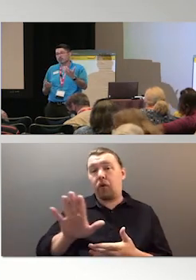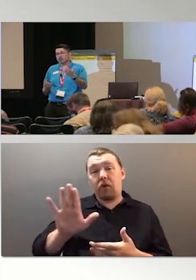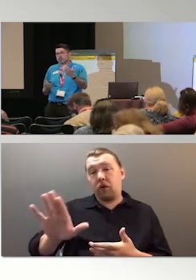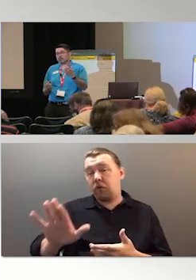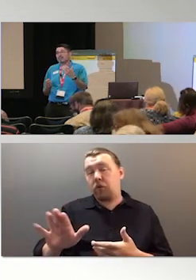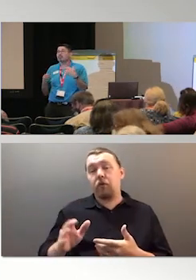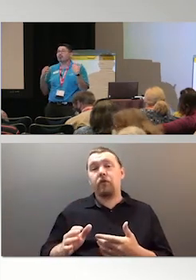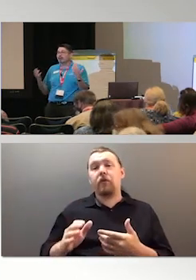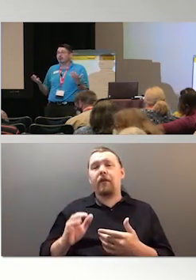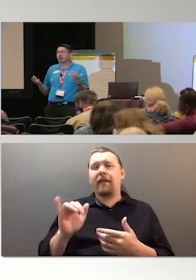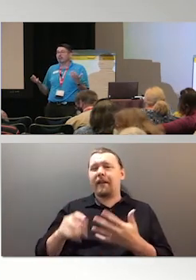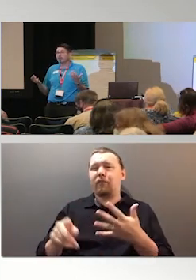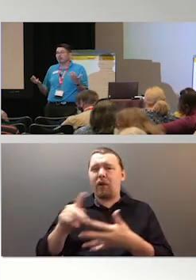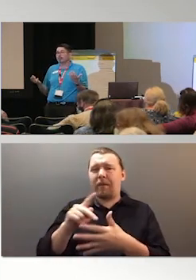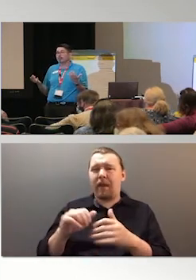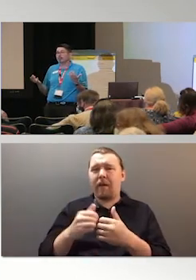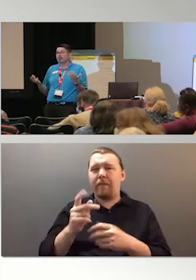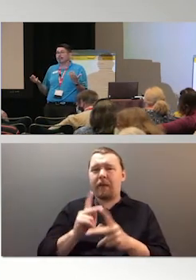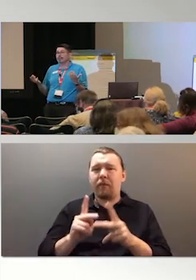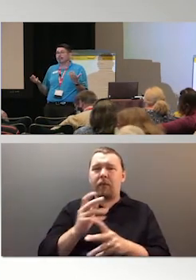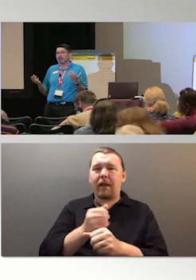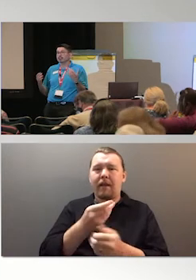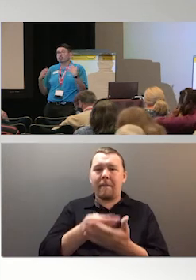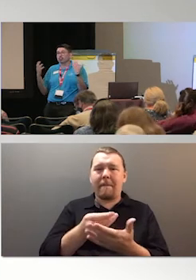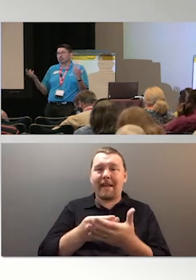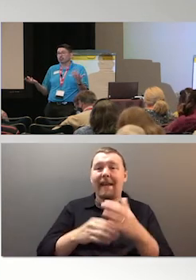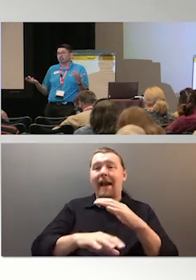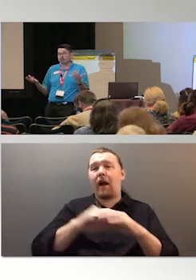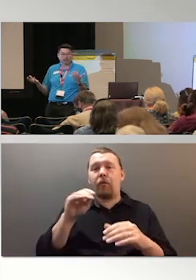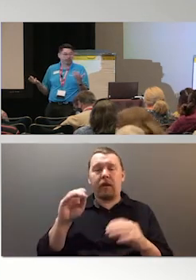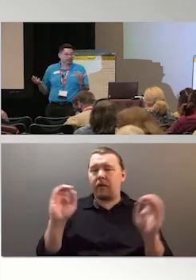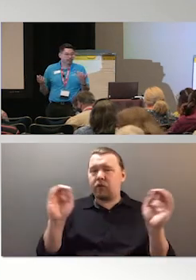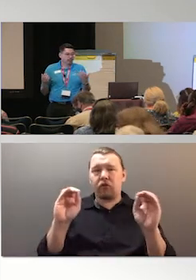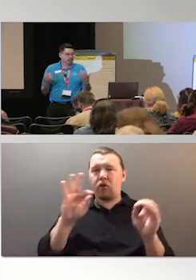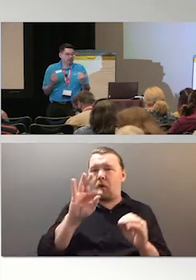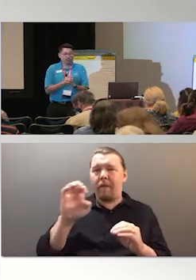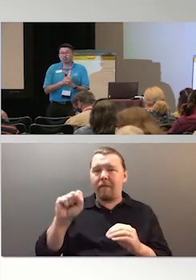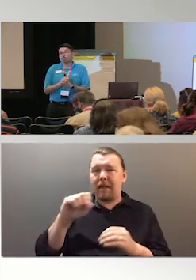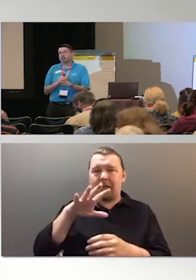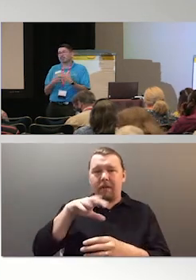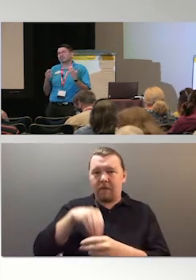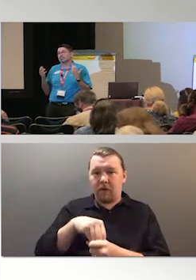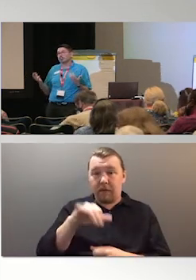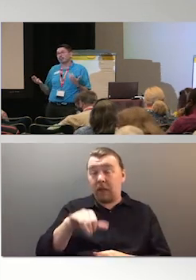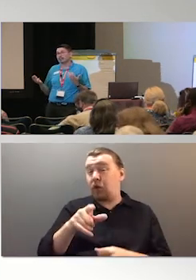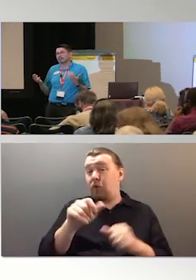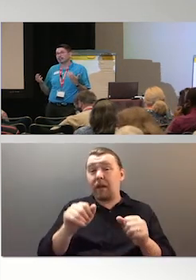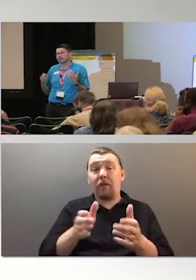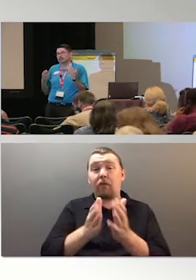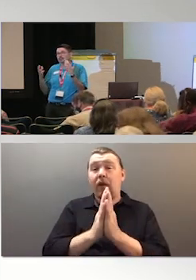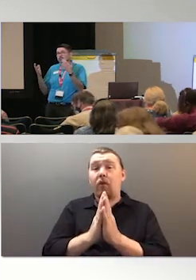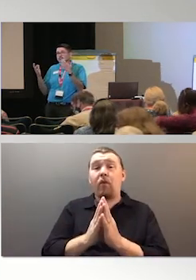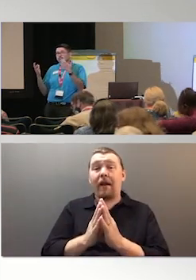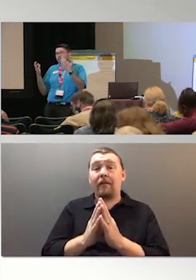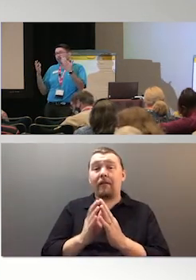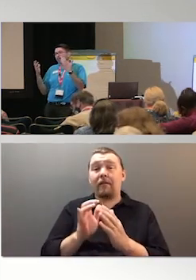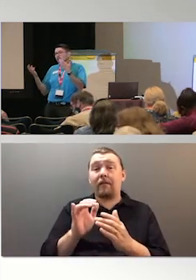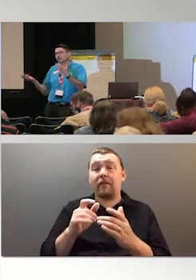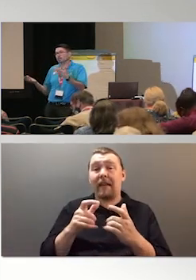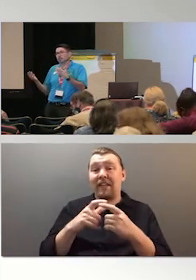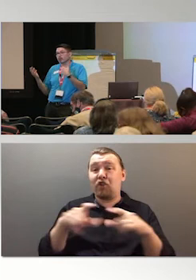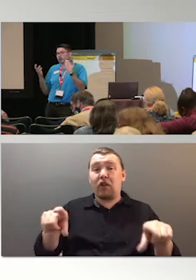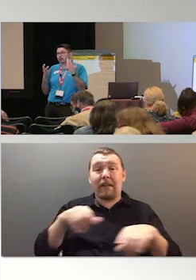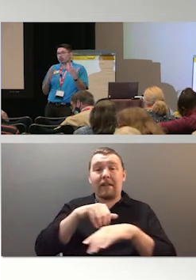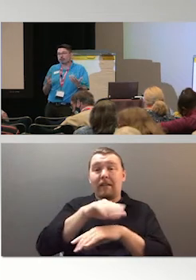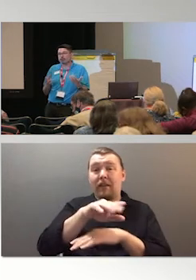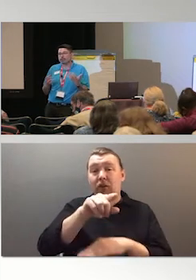you. That's primarily how people get money out of the account, and there's no fees to do that. You can also request a check to be sent to